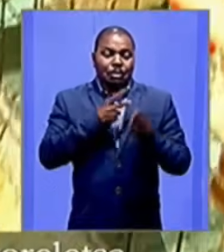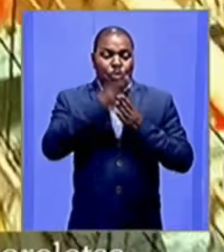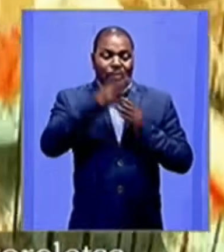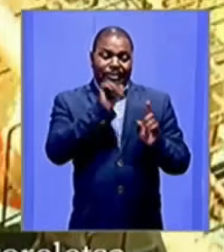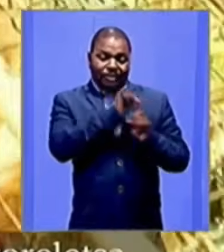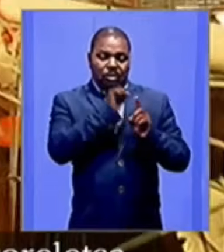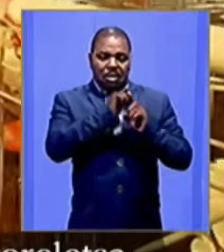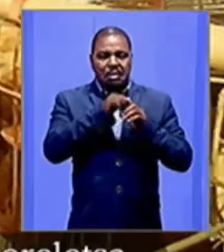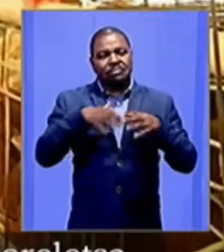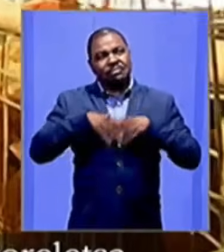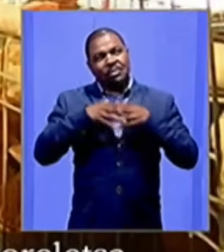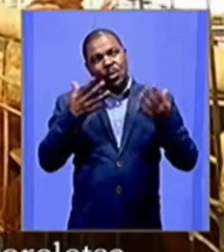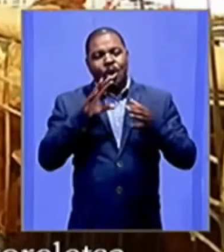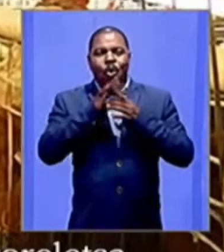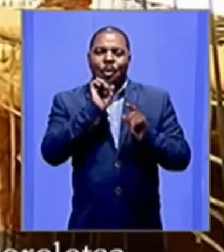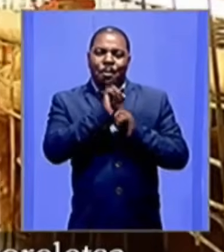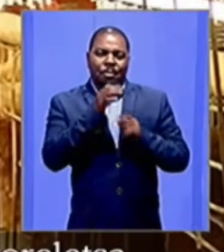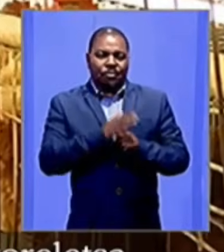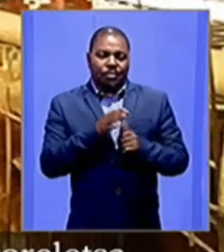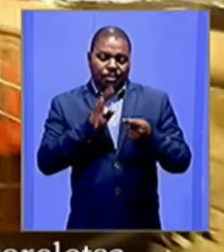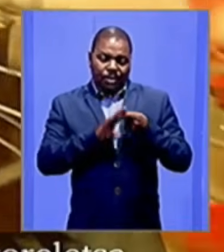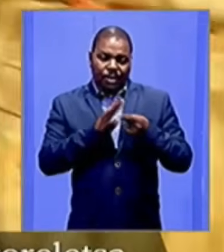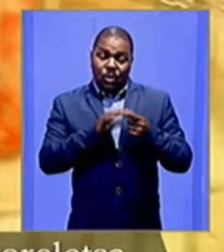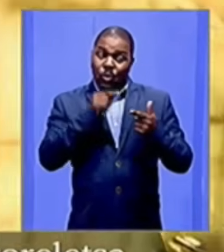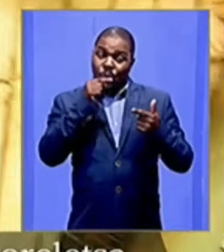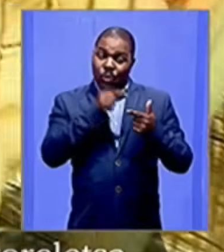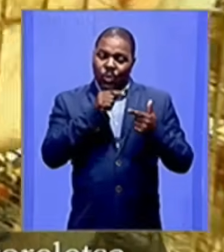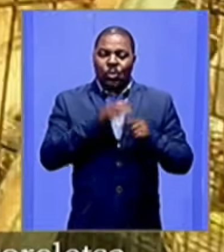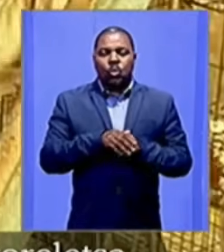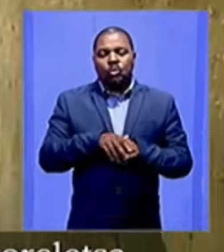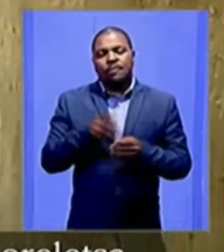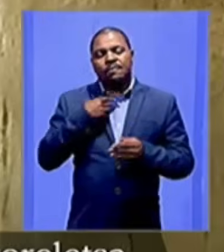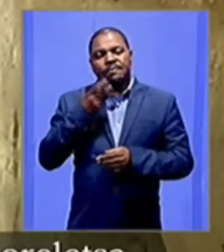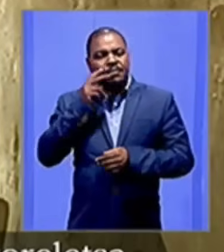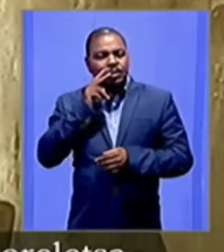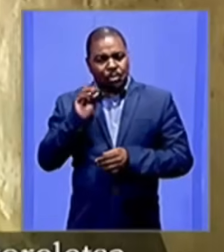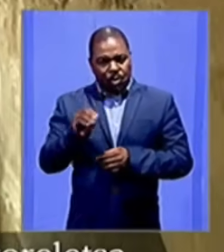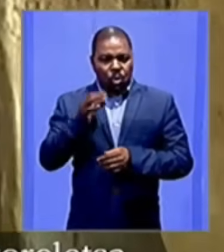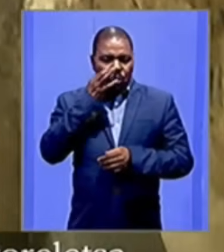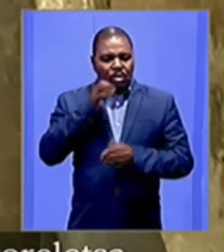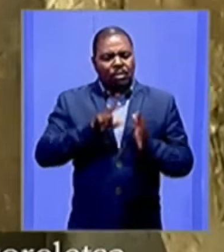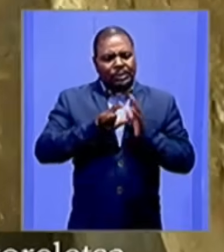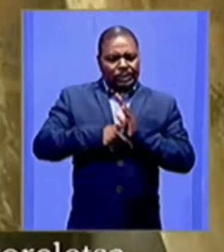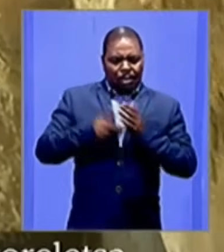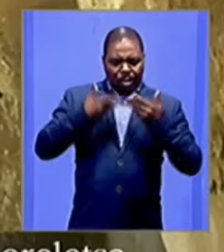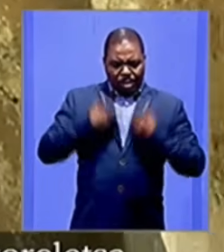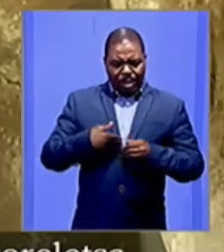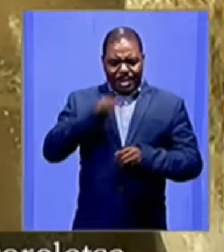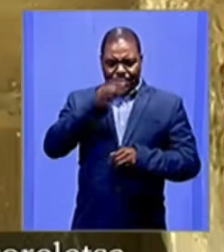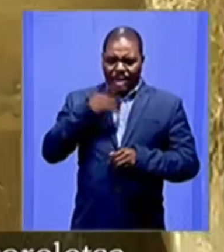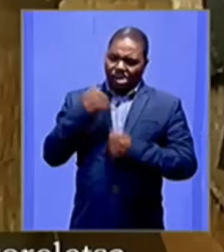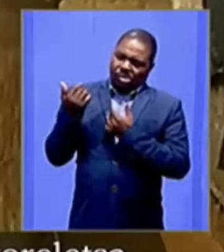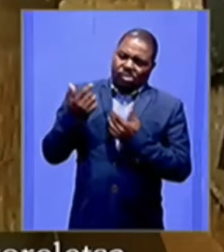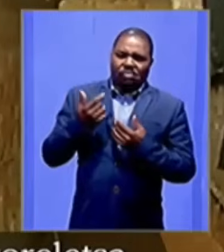rua dikuku kwa legaeng la gagwe. Mutakusi yo gape a jala merogo a re go tshela ka bogole ga se lebaka la go